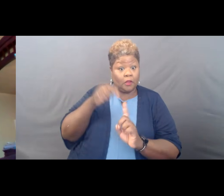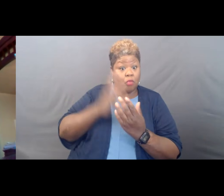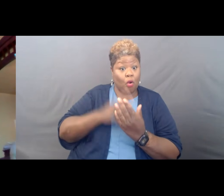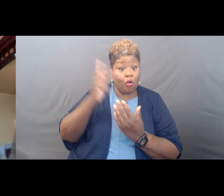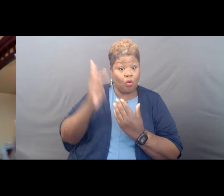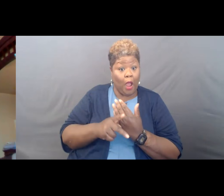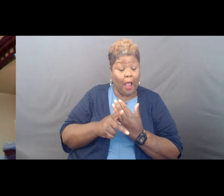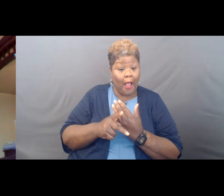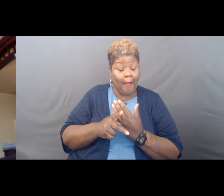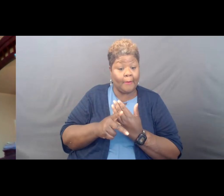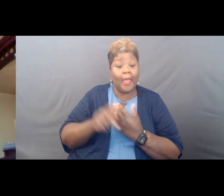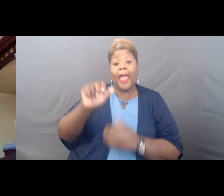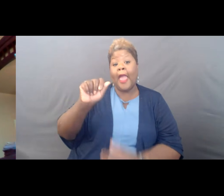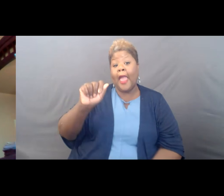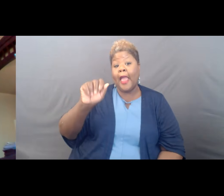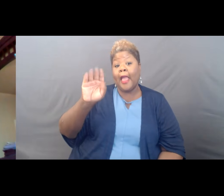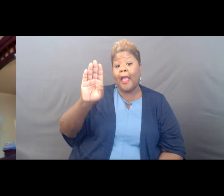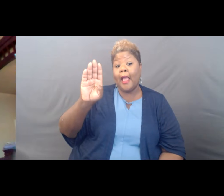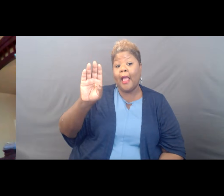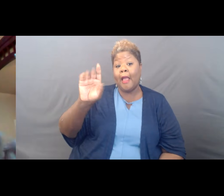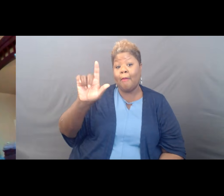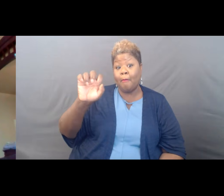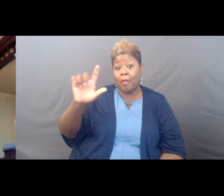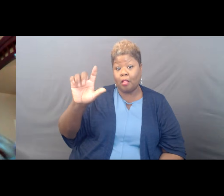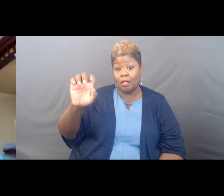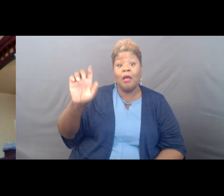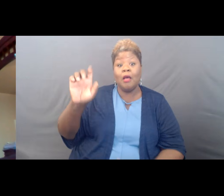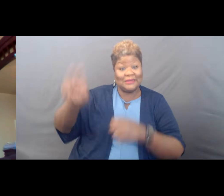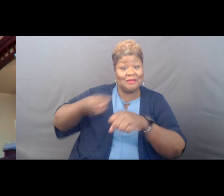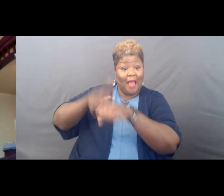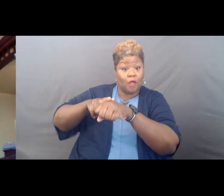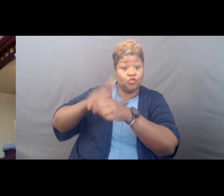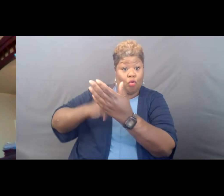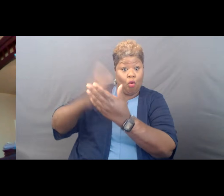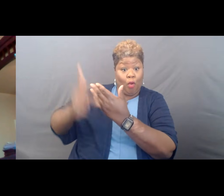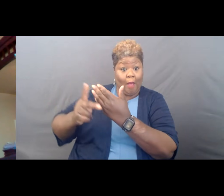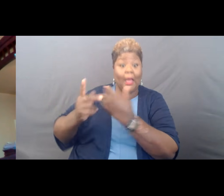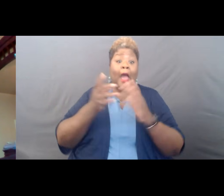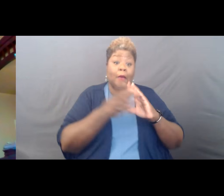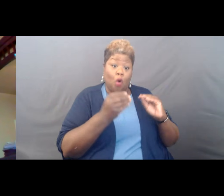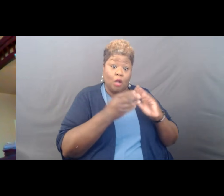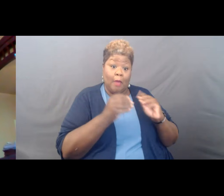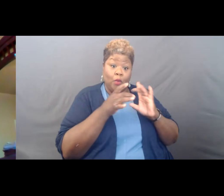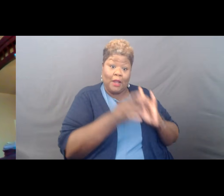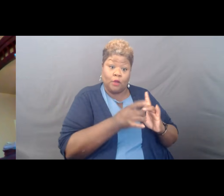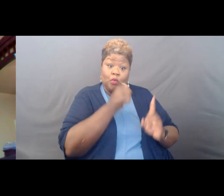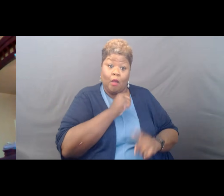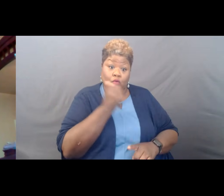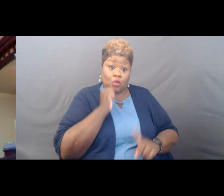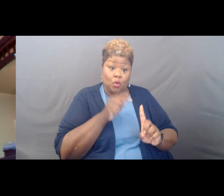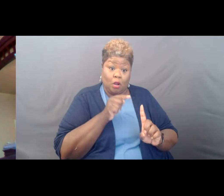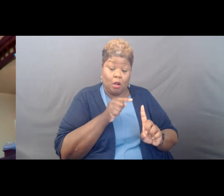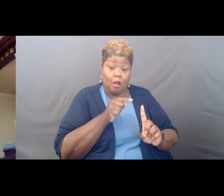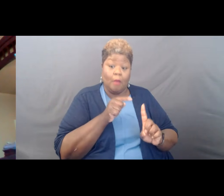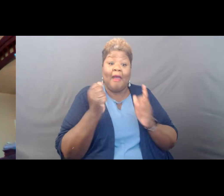is ABLE is national. So even though I may be talking about Arizona ABLE's program today, most of the things or elements